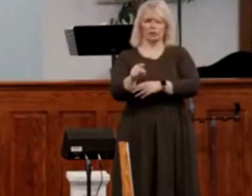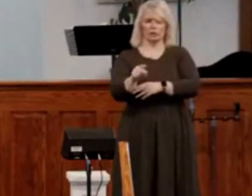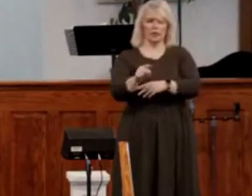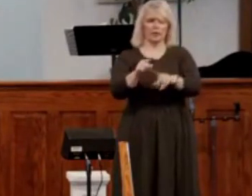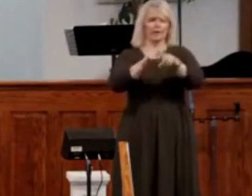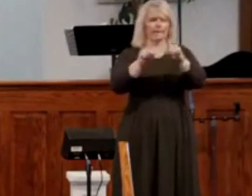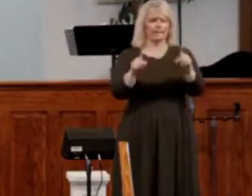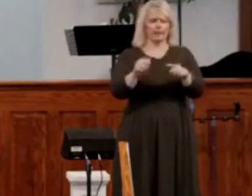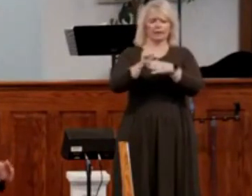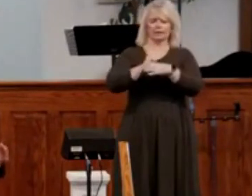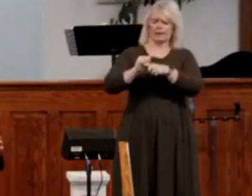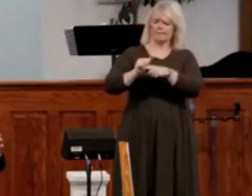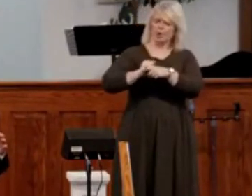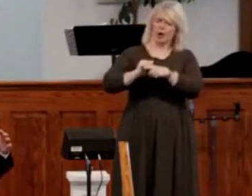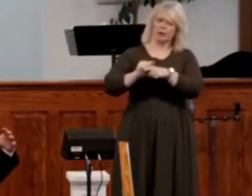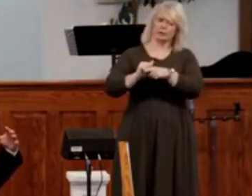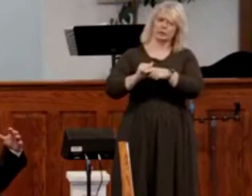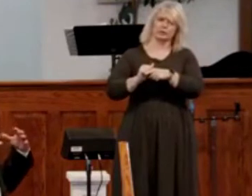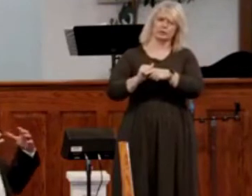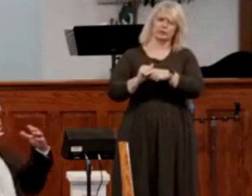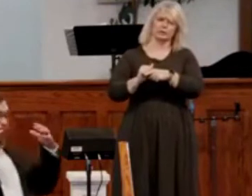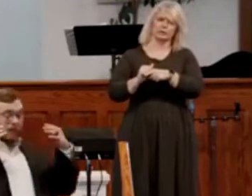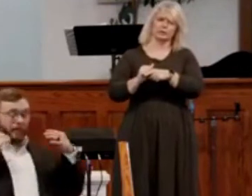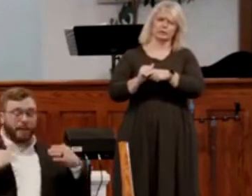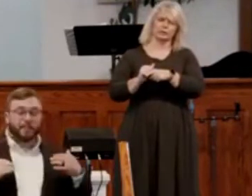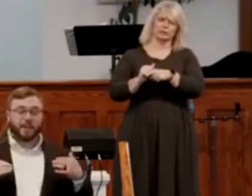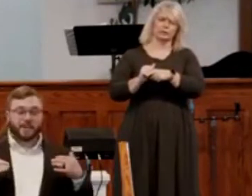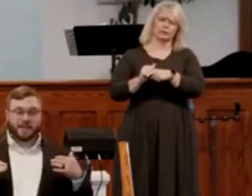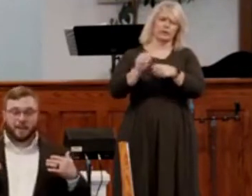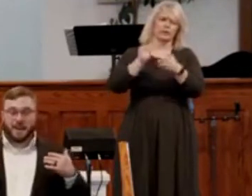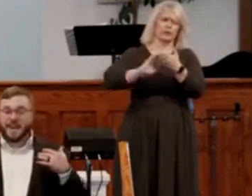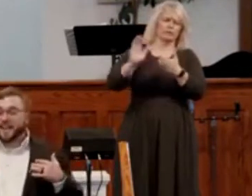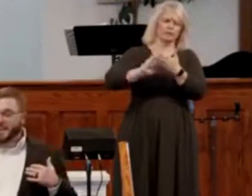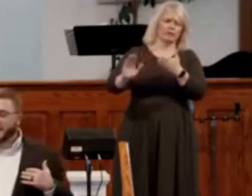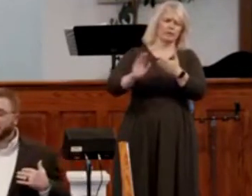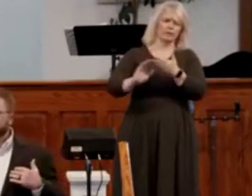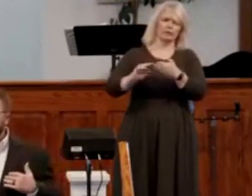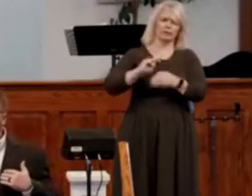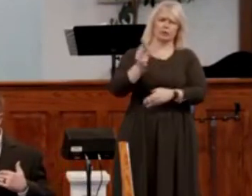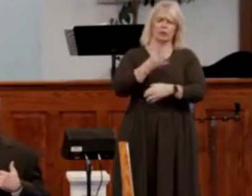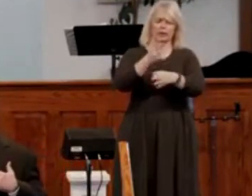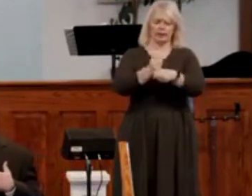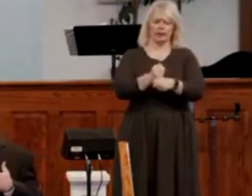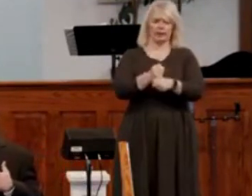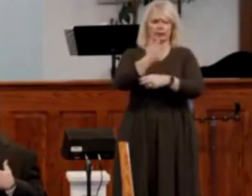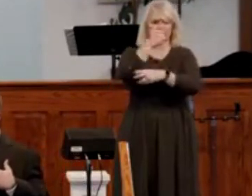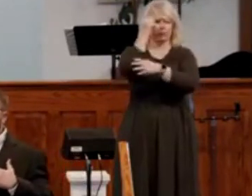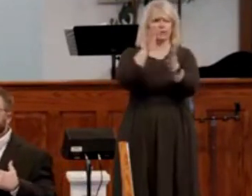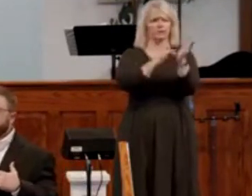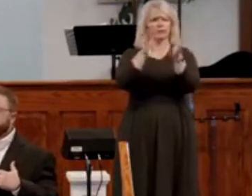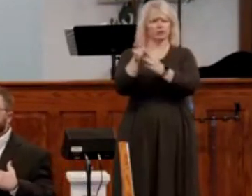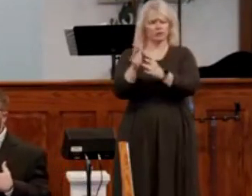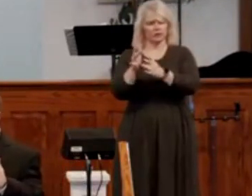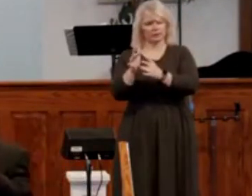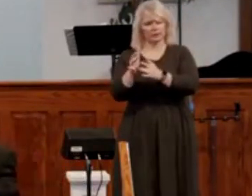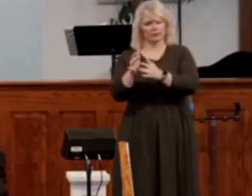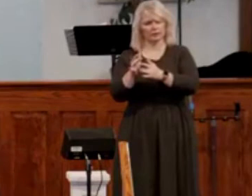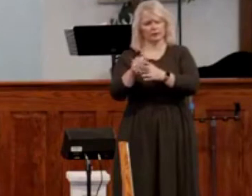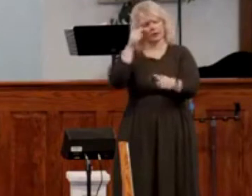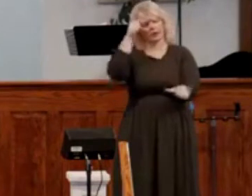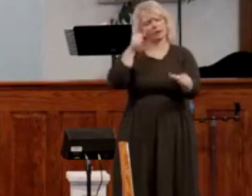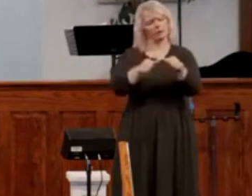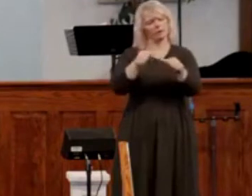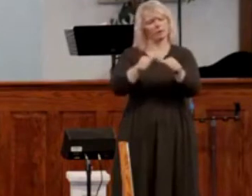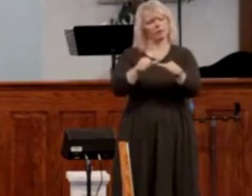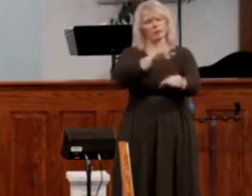regular practice of the forgiveness that we get because of Jesus Christ. And we remember that